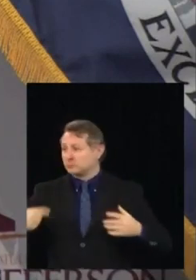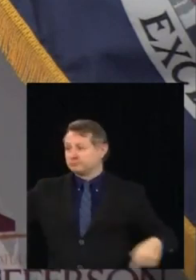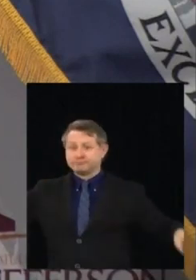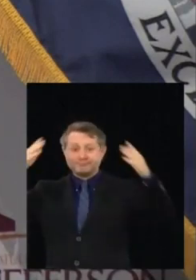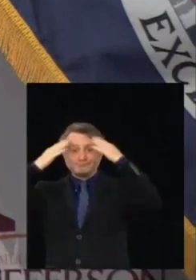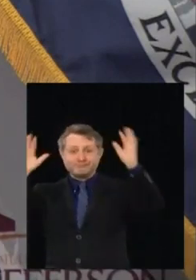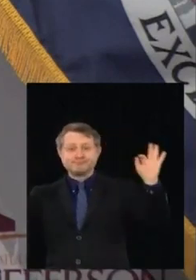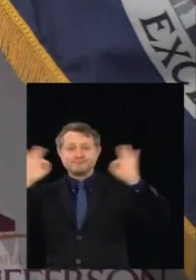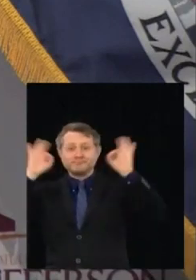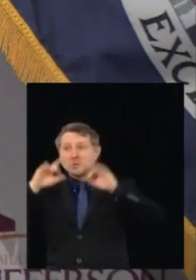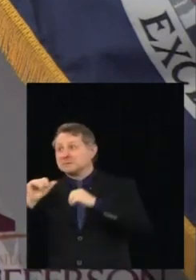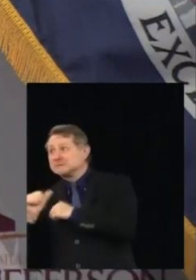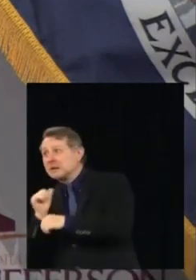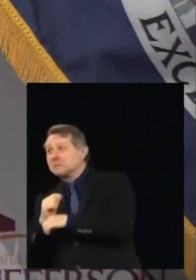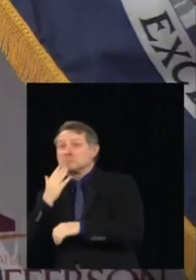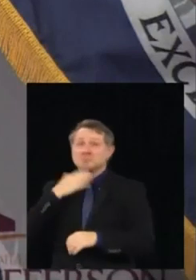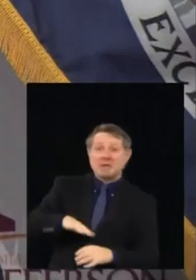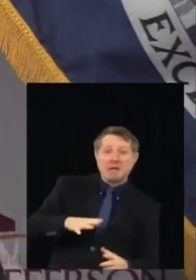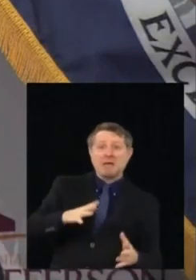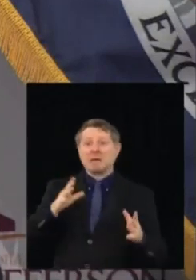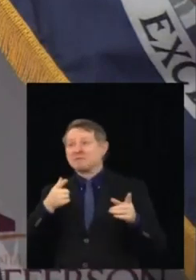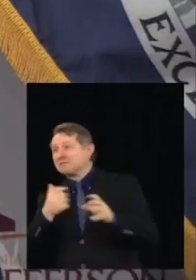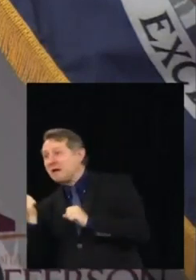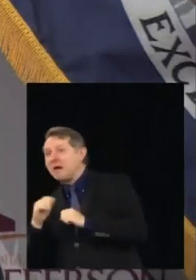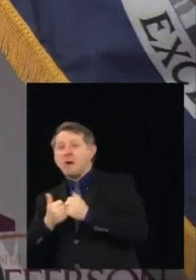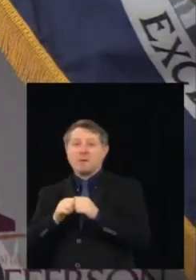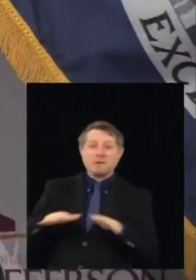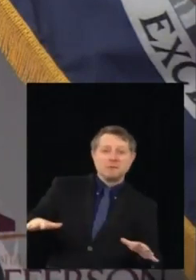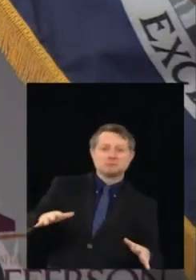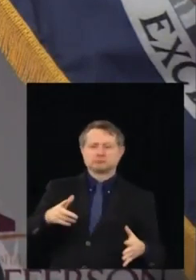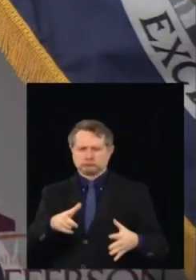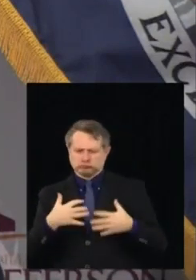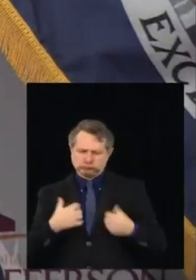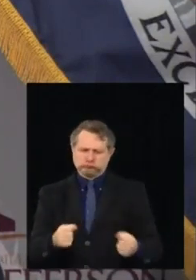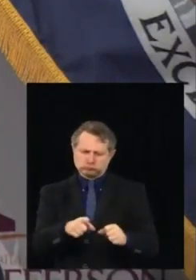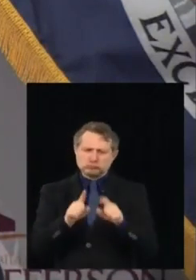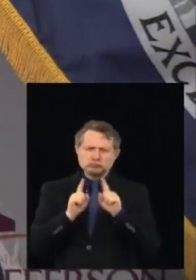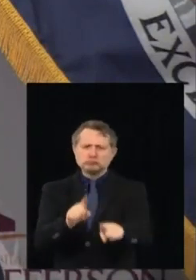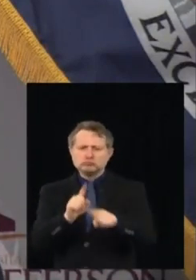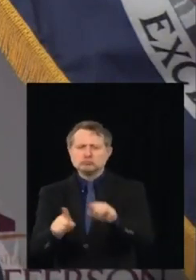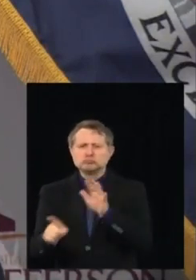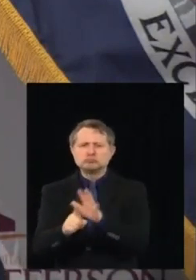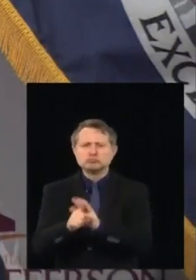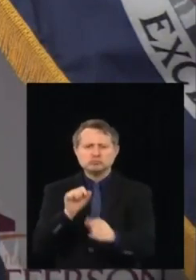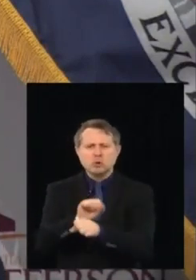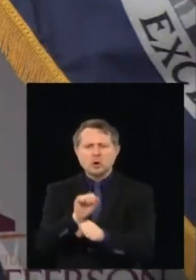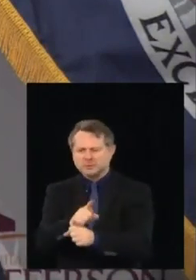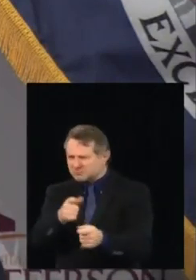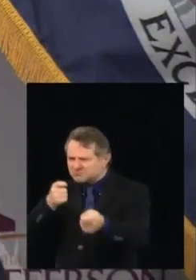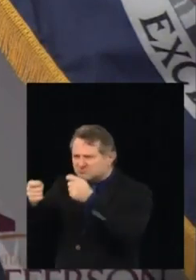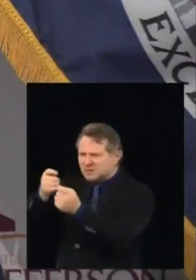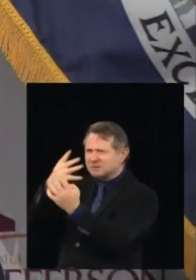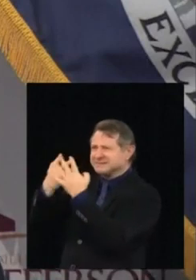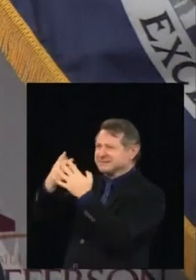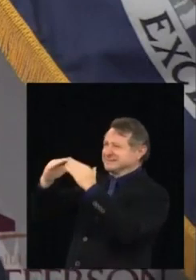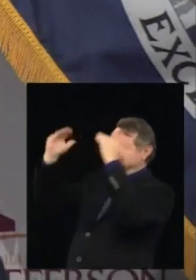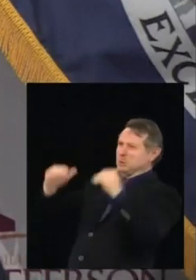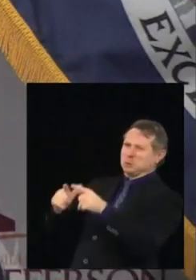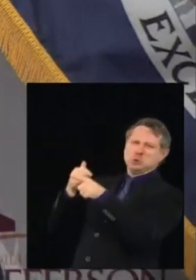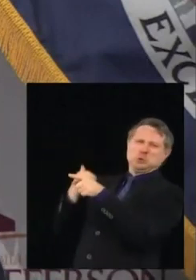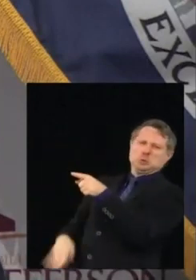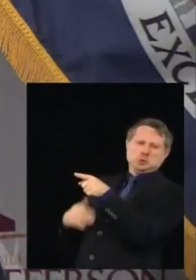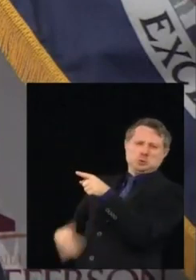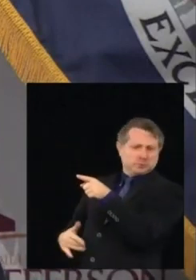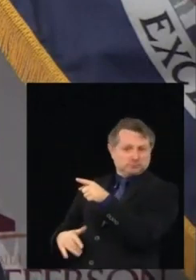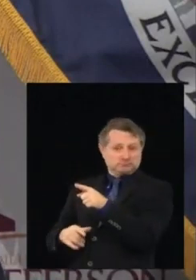contagious it was, and they still showed up. They still showed up to manage the prison system. I'm glad